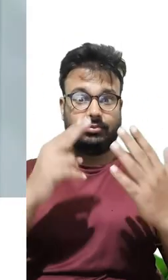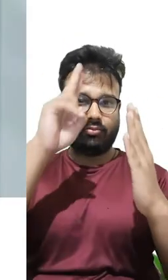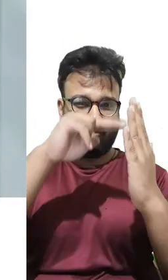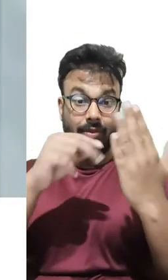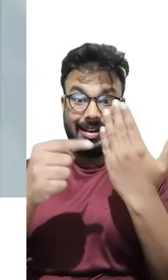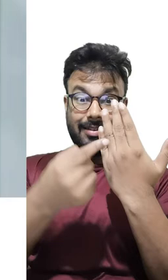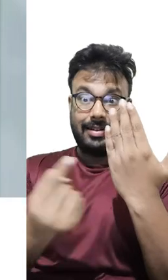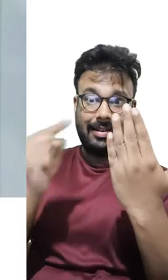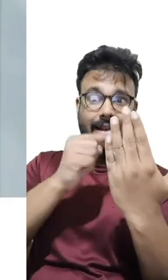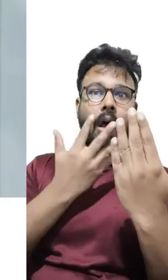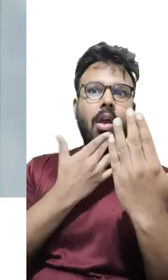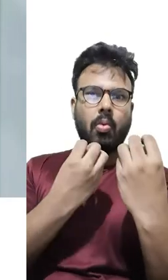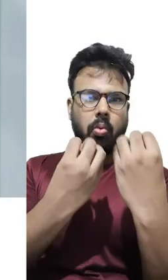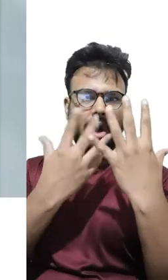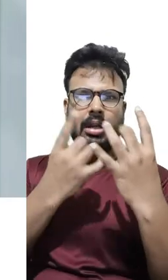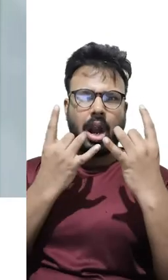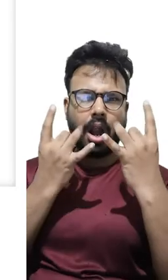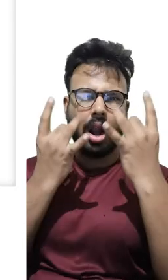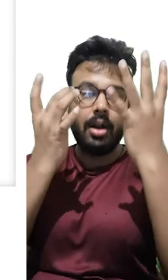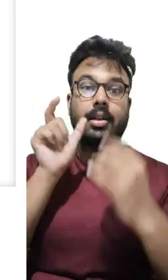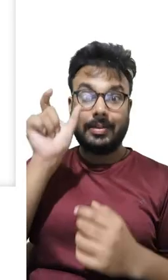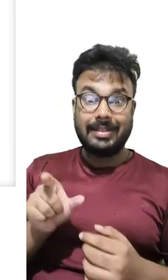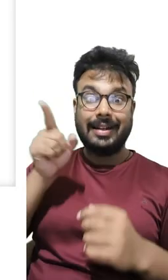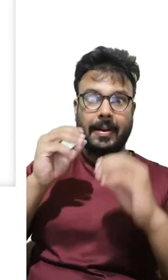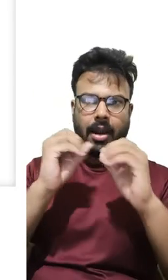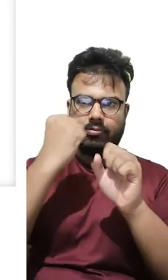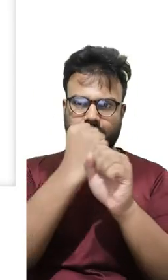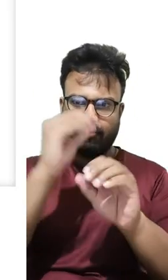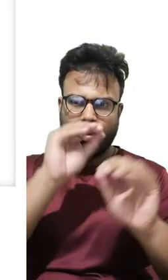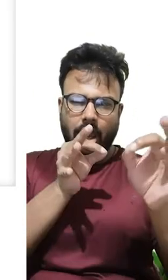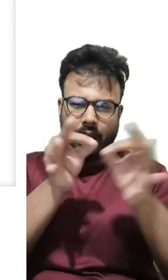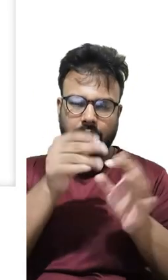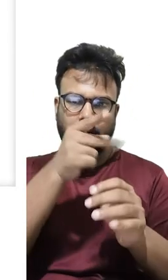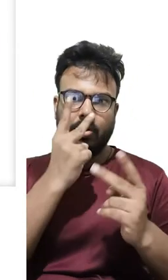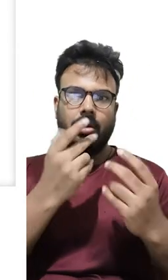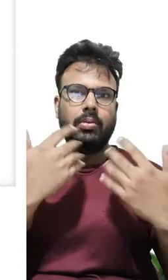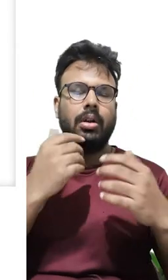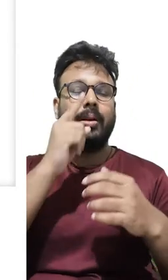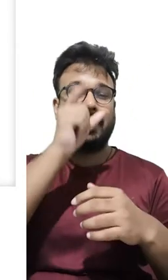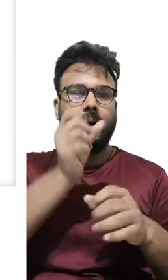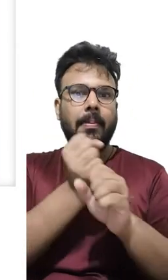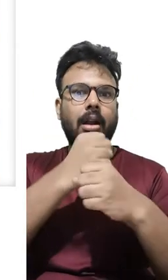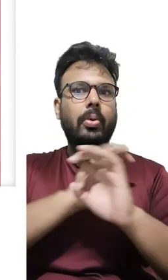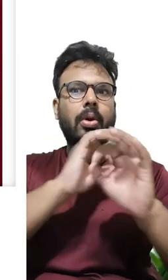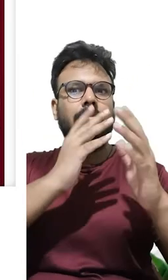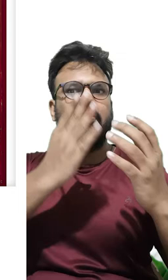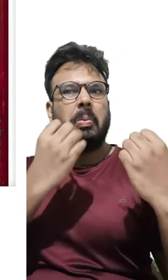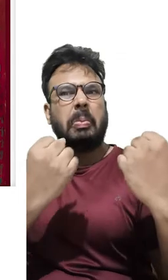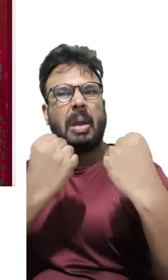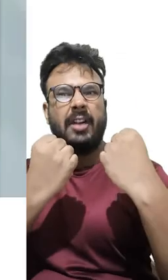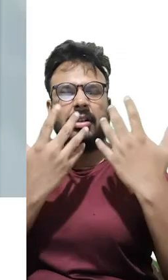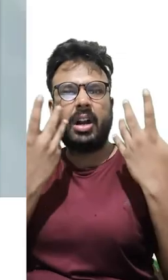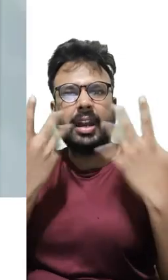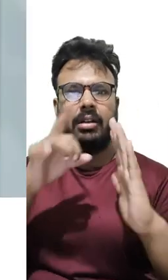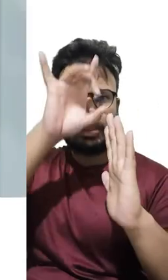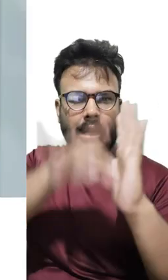Set against a bright red, fiery background, Bhupen's rendition of the Devi is almost aniconic or formless,